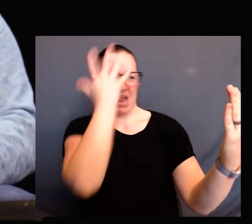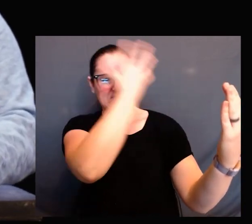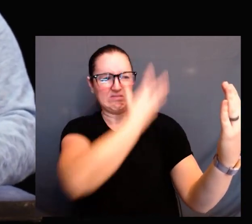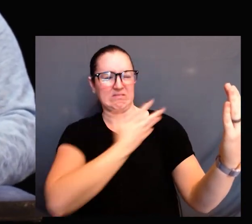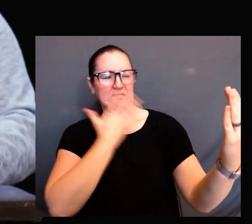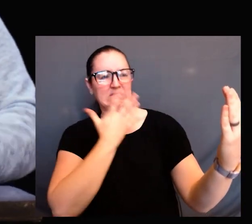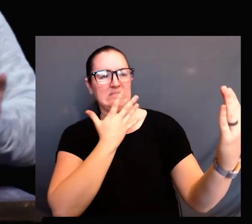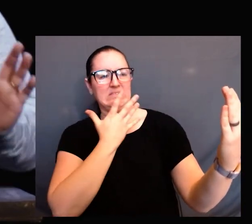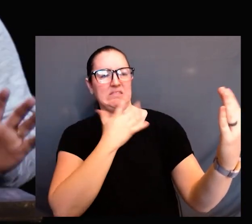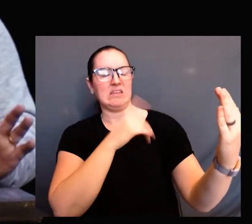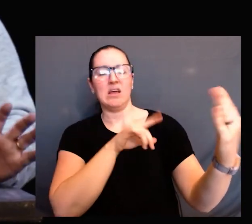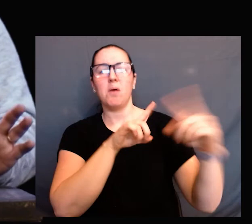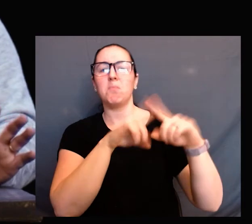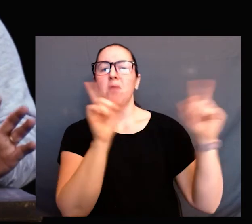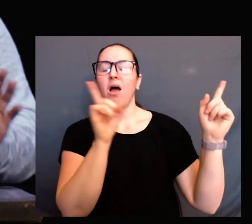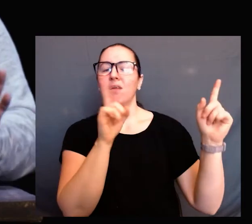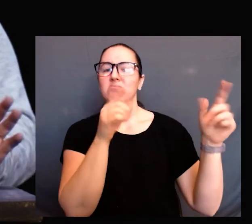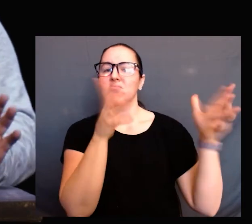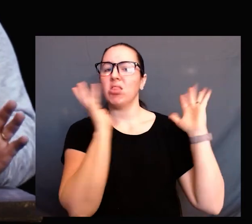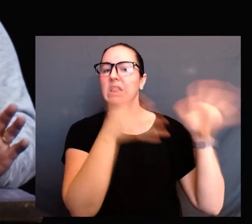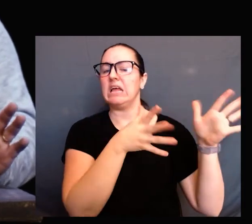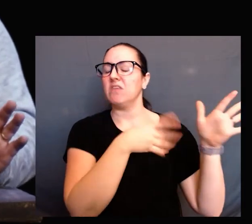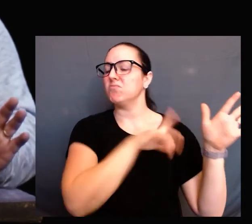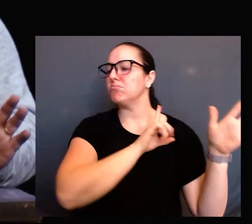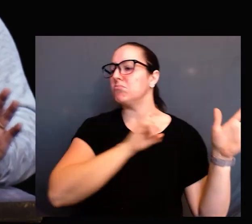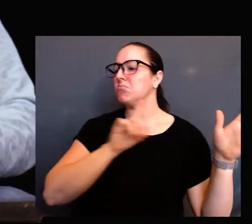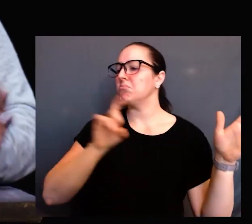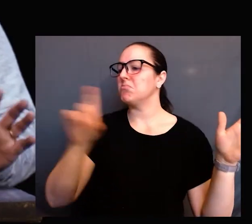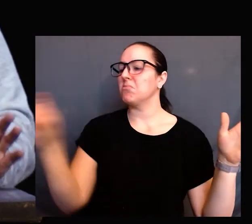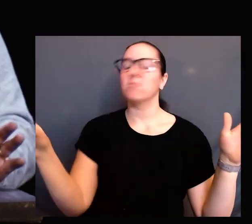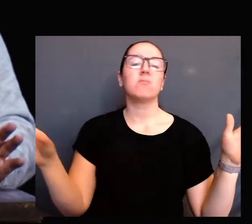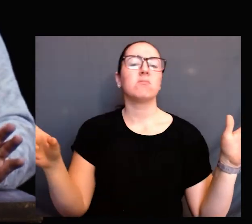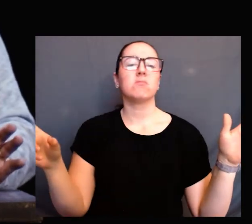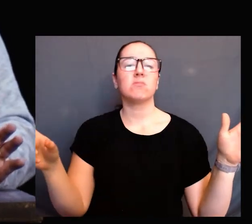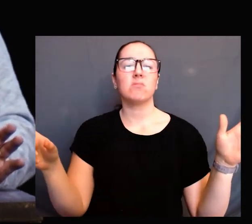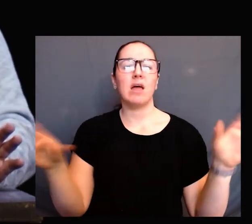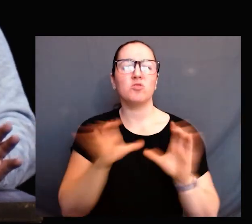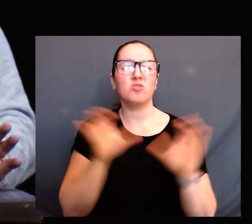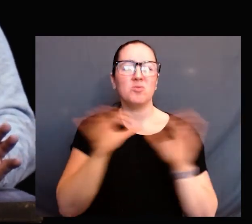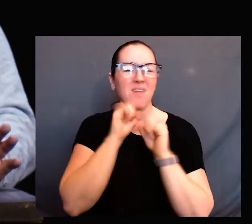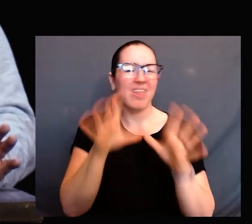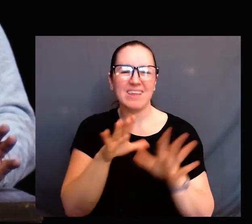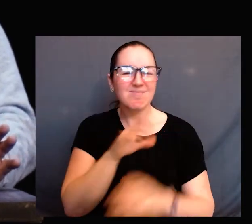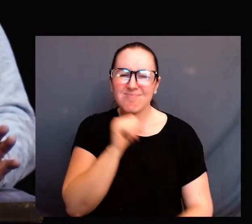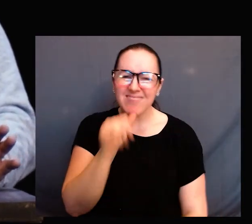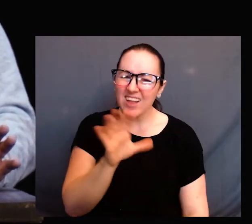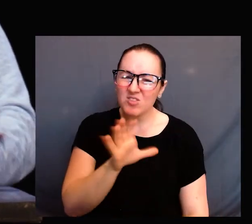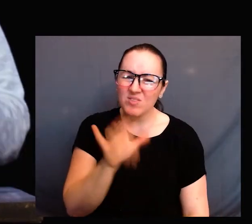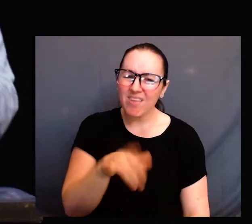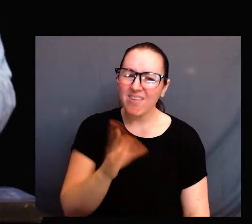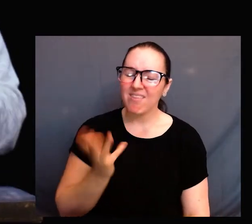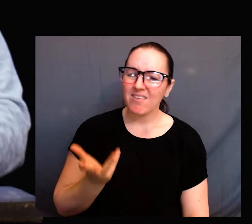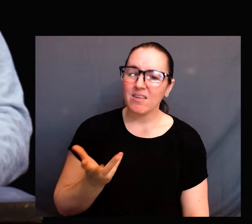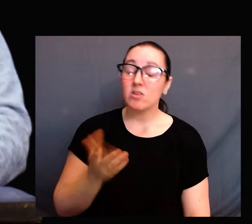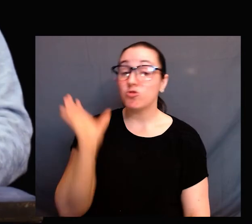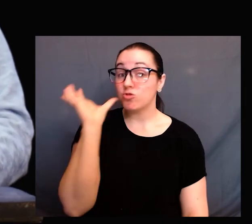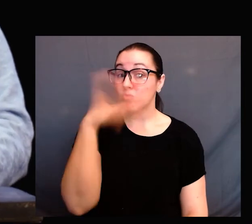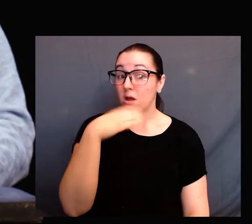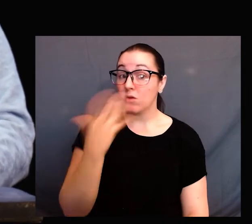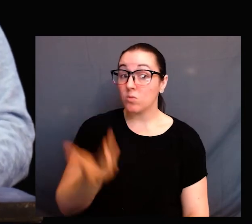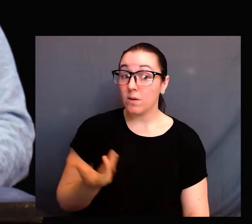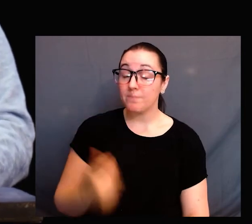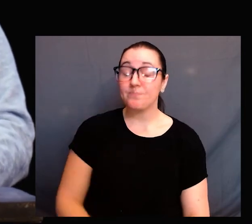are and then go on to school or work and act like that there's nothing there. And here's what's